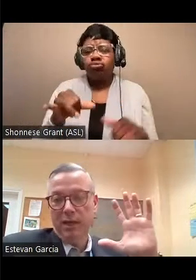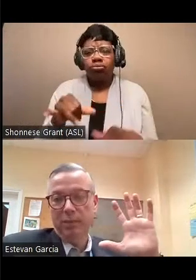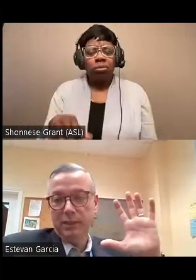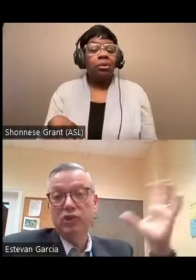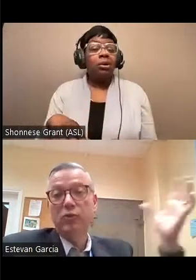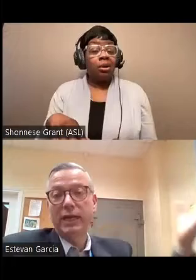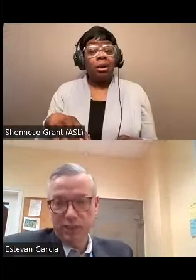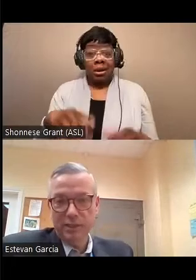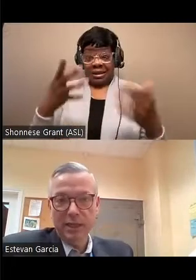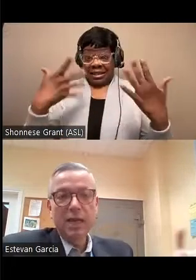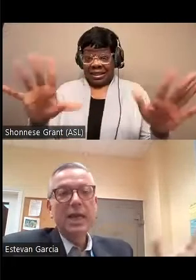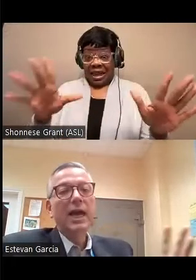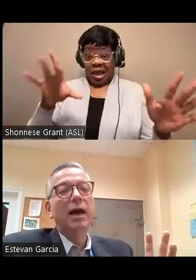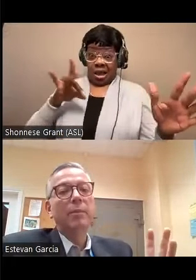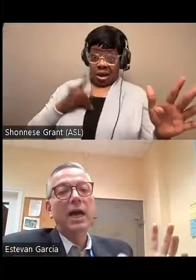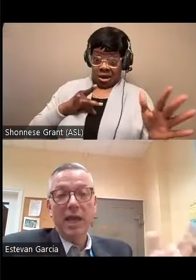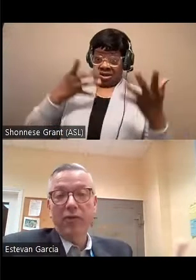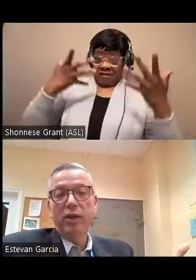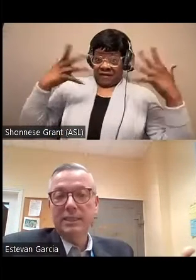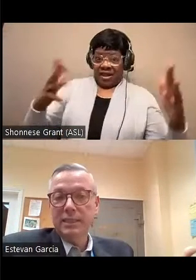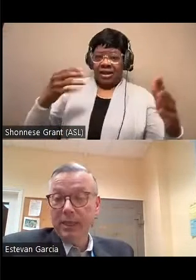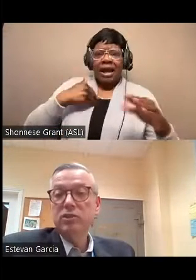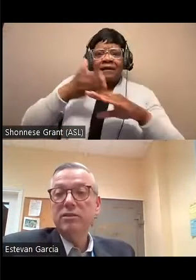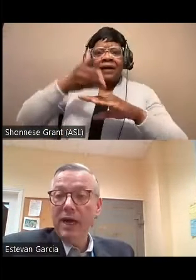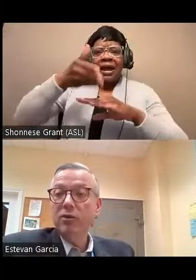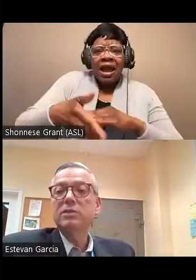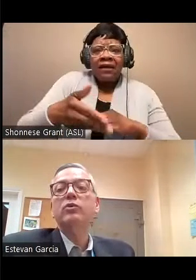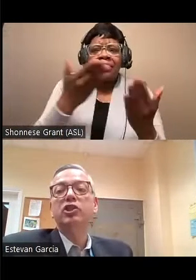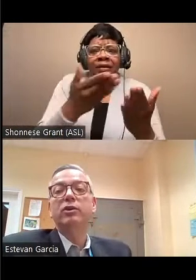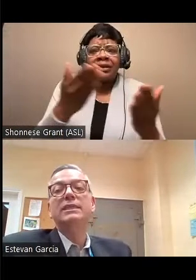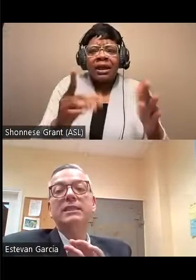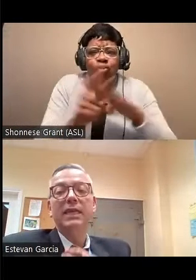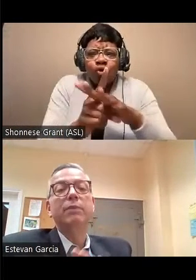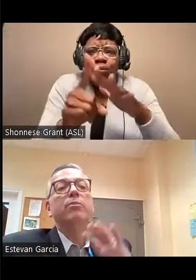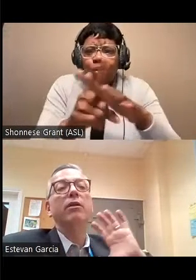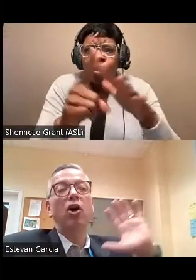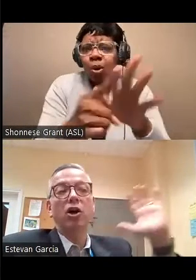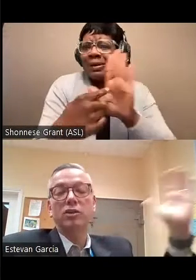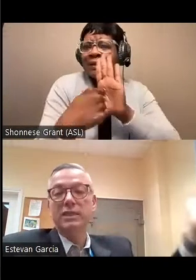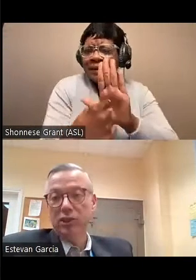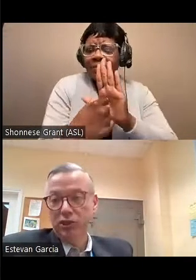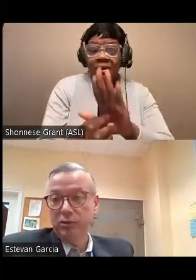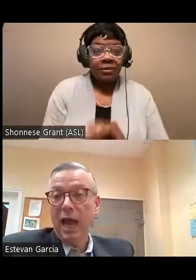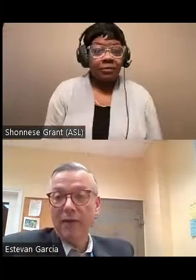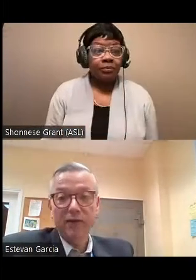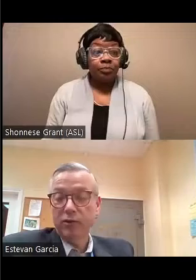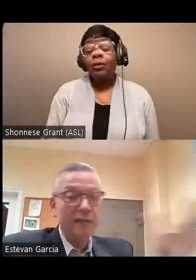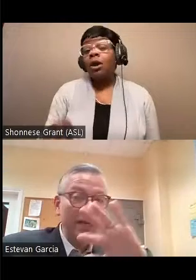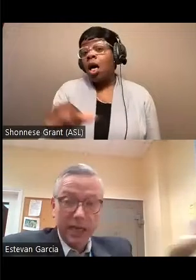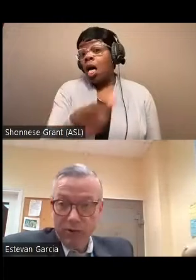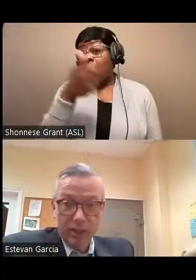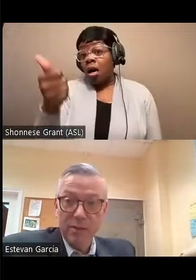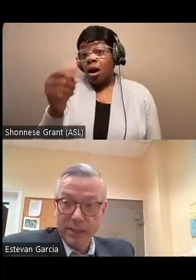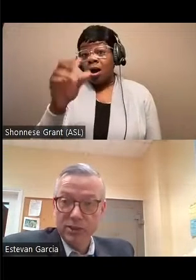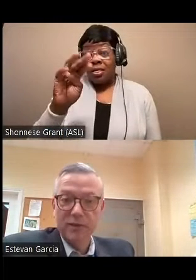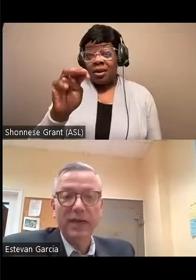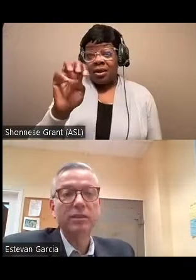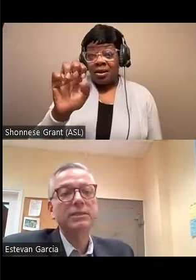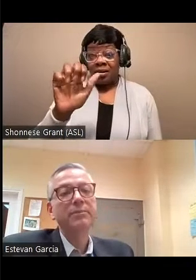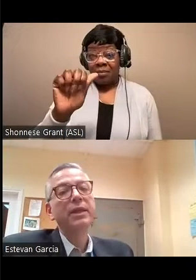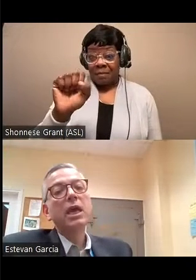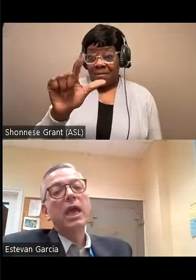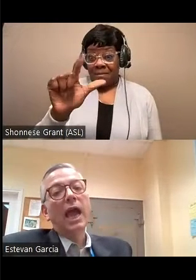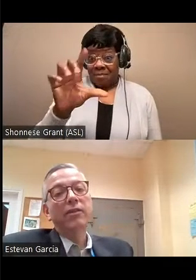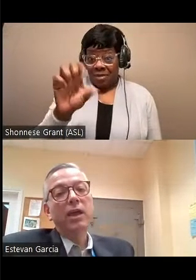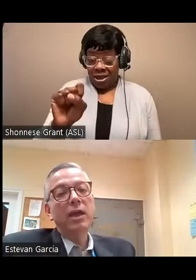post-viral situations. Another is the measles virus, which you can see prolonged issues after even clearing the measles